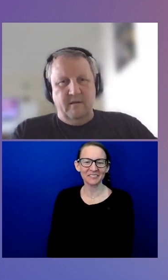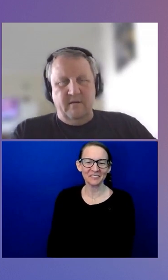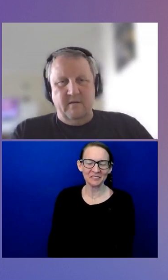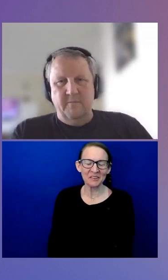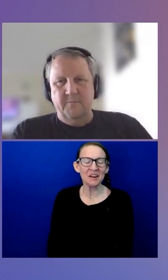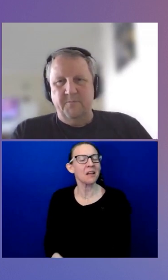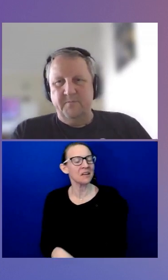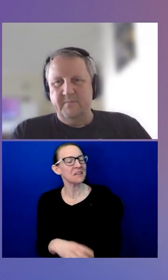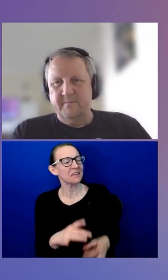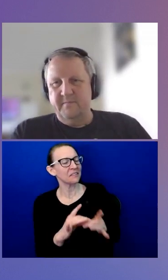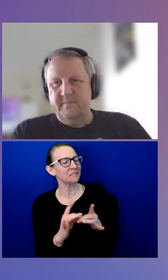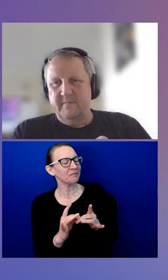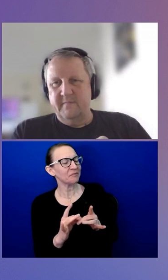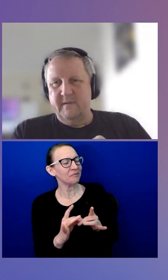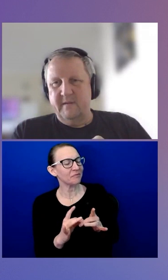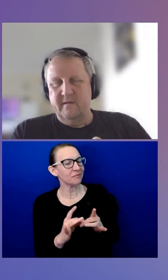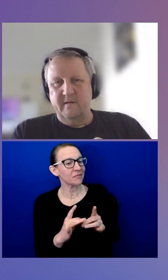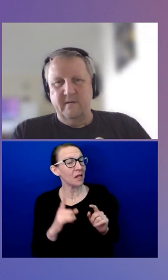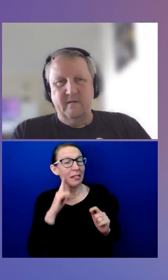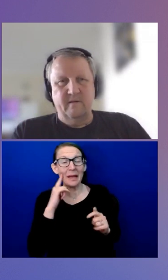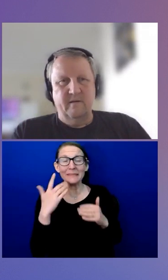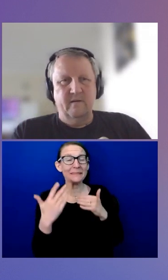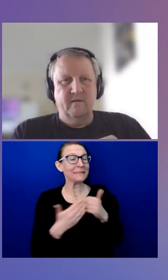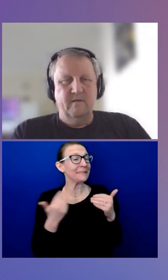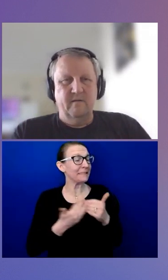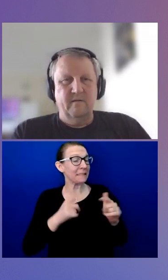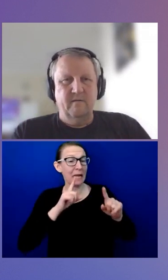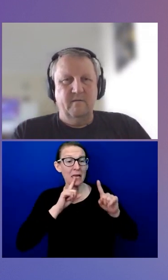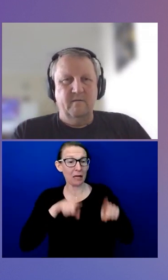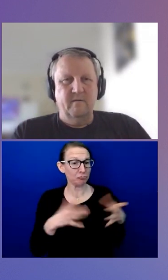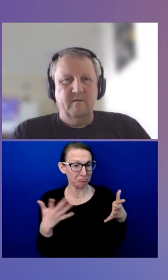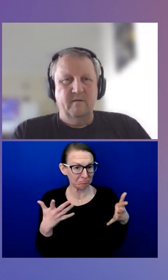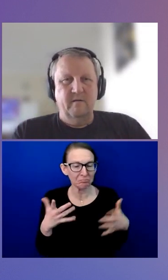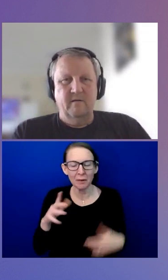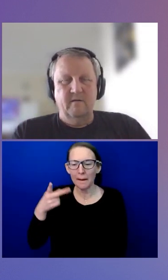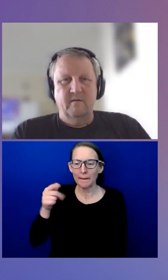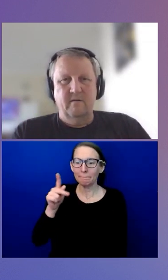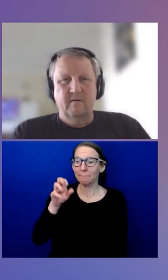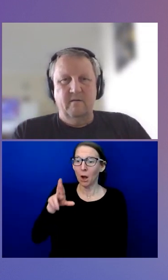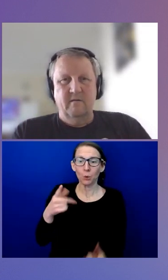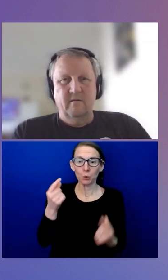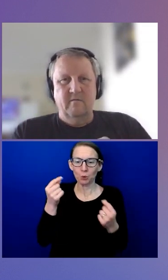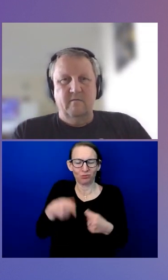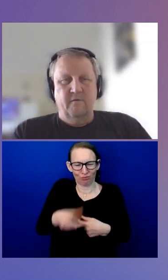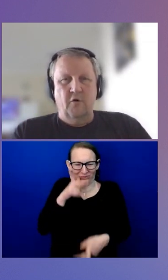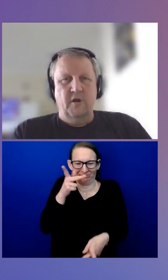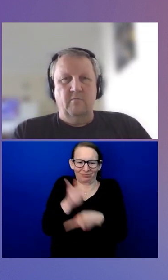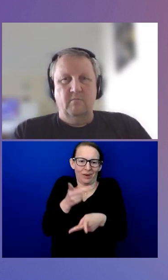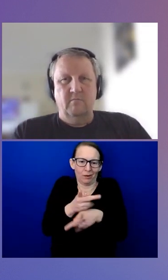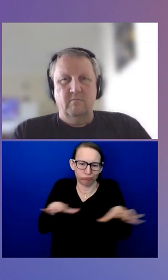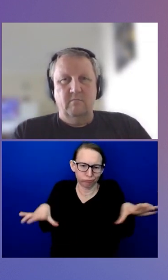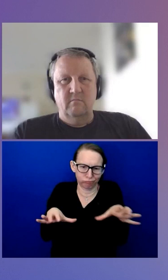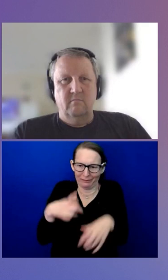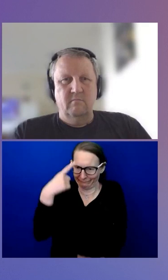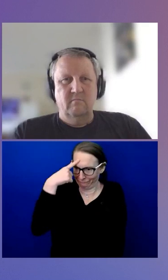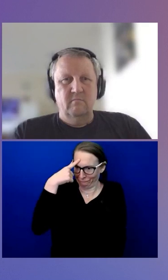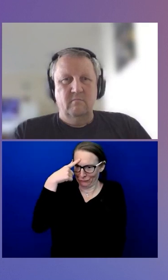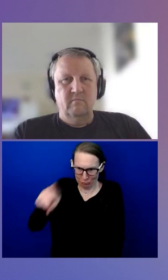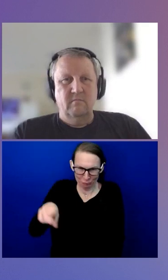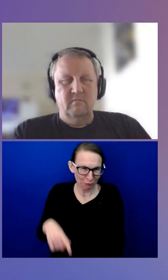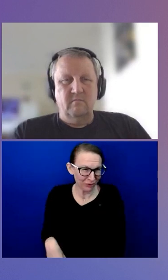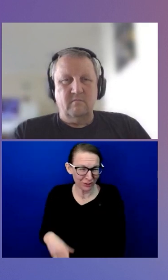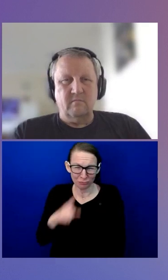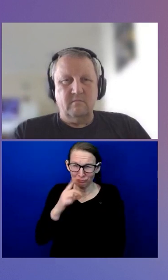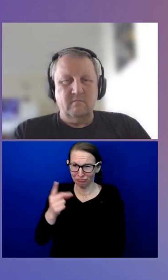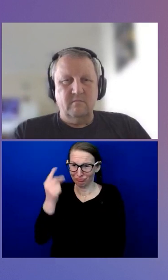I think the easiest way to answer it is, right, is Packer basically takes care of it for you, right? Like as soon as the